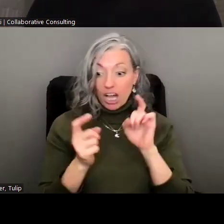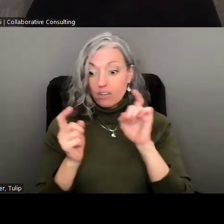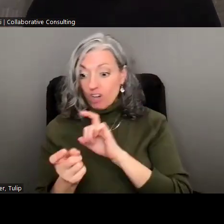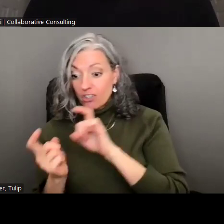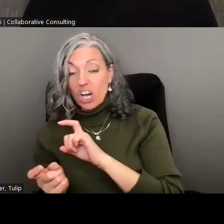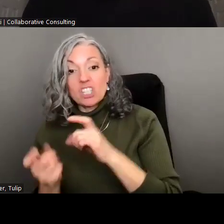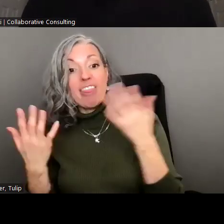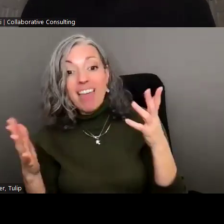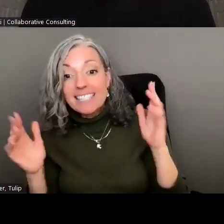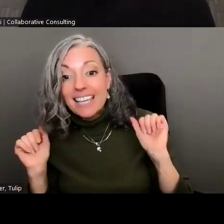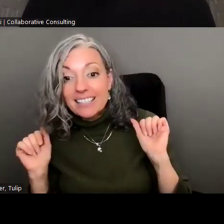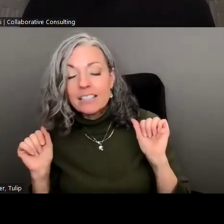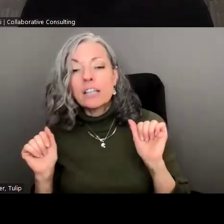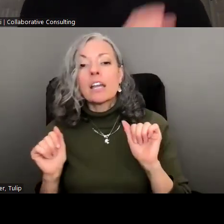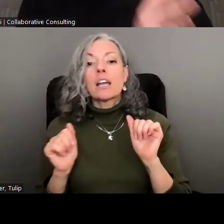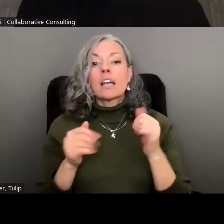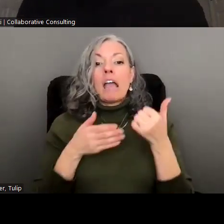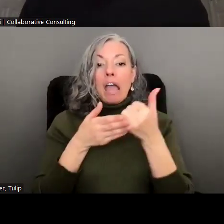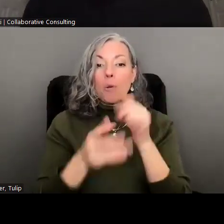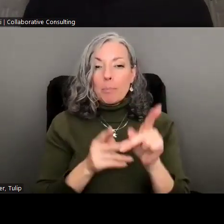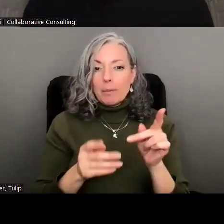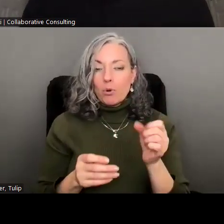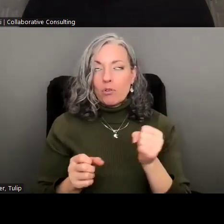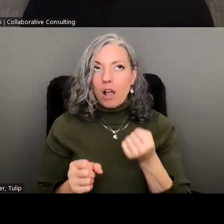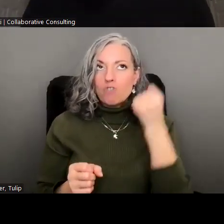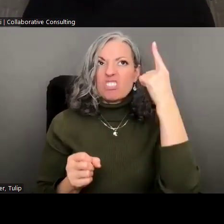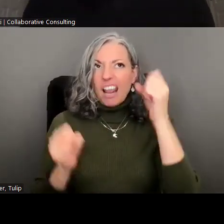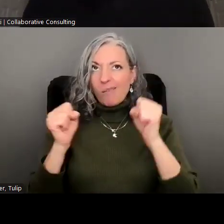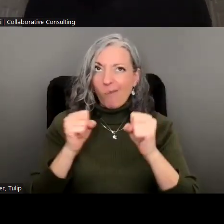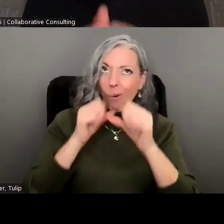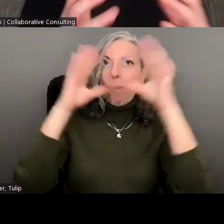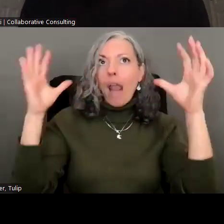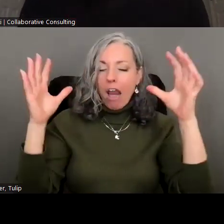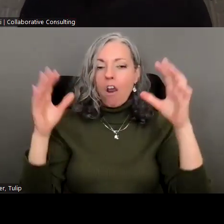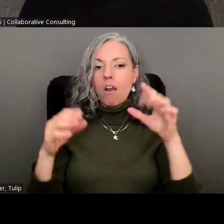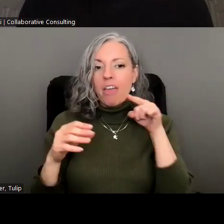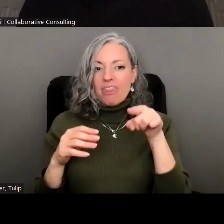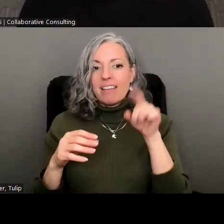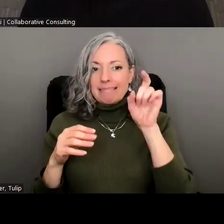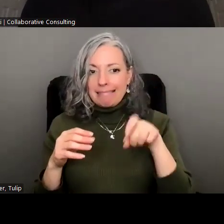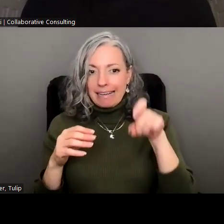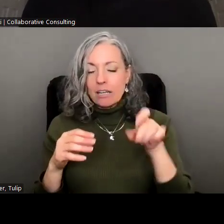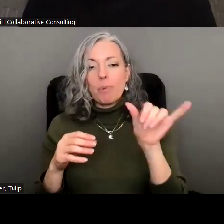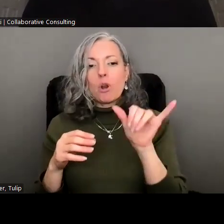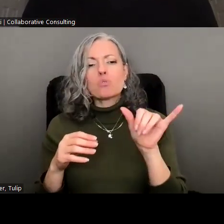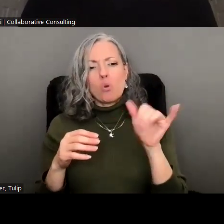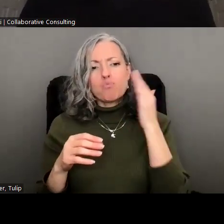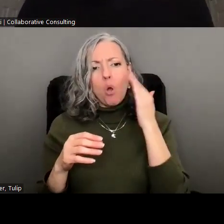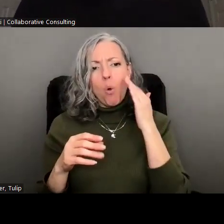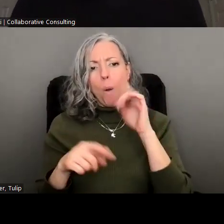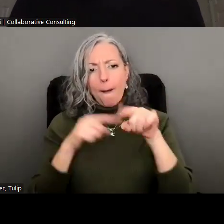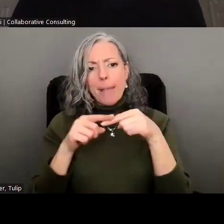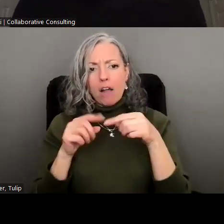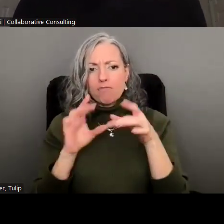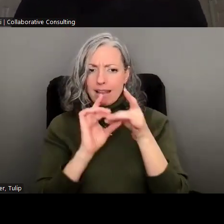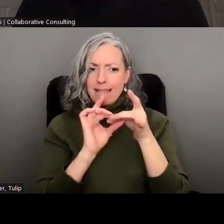is sort of greater public awareness, not only about the lived experiences of older Californians, but also about the existence of the network and its own